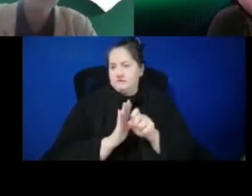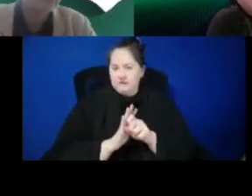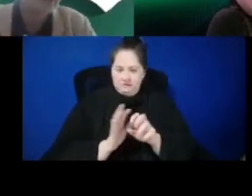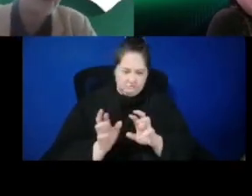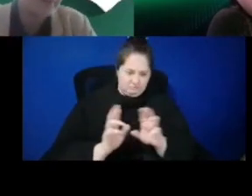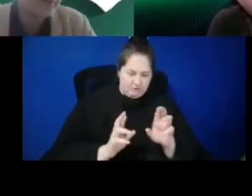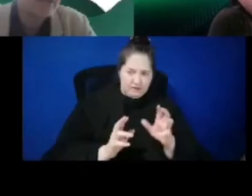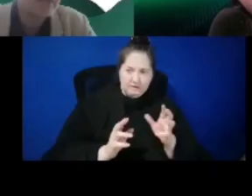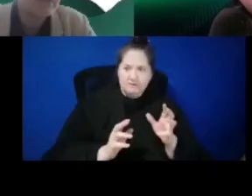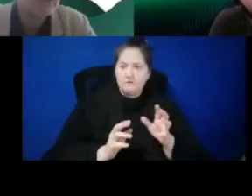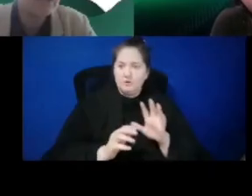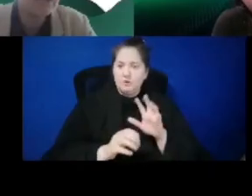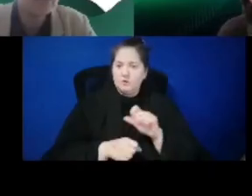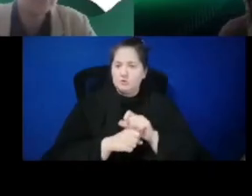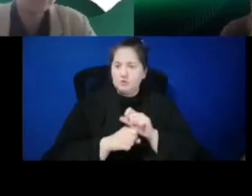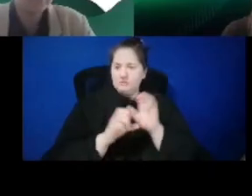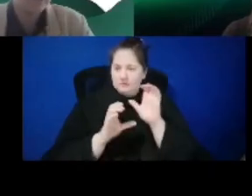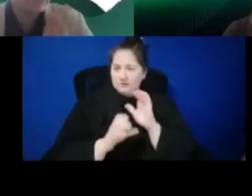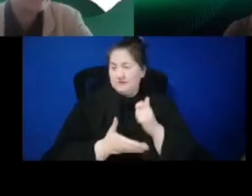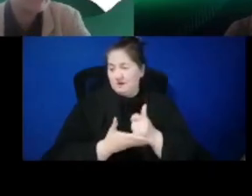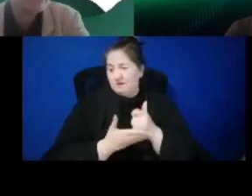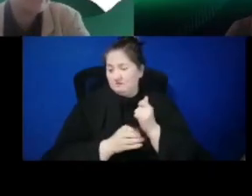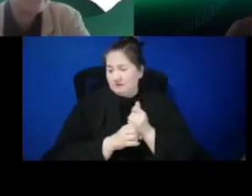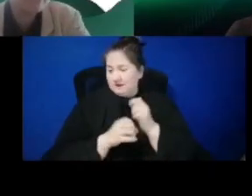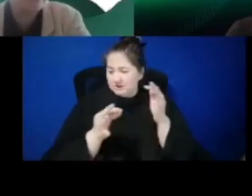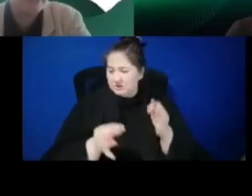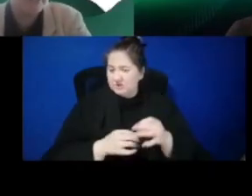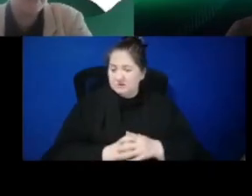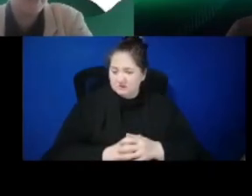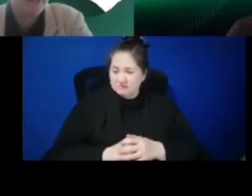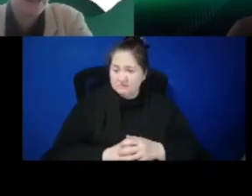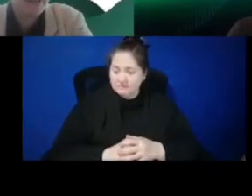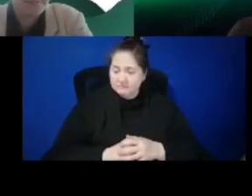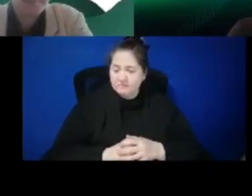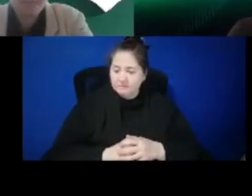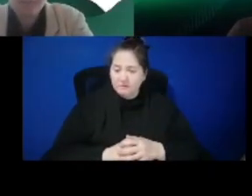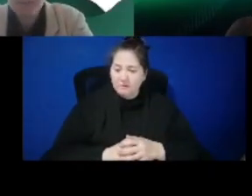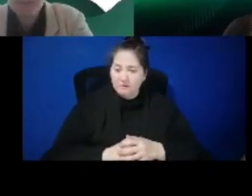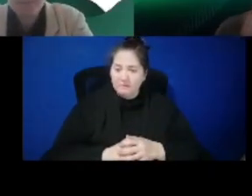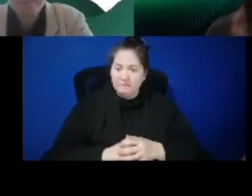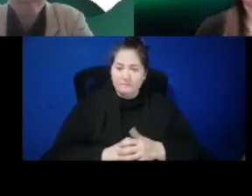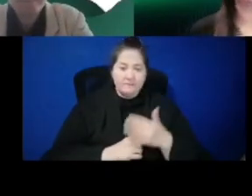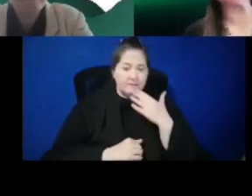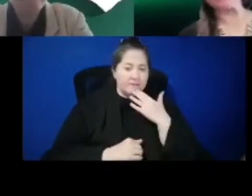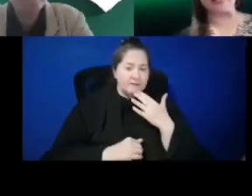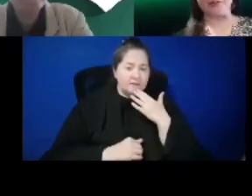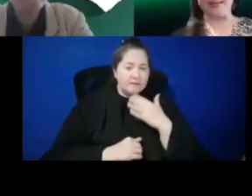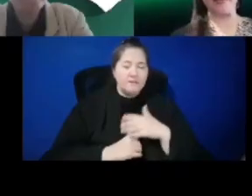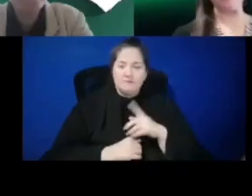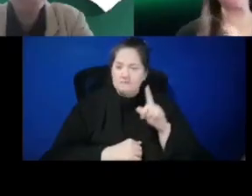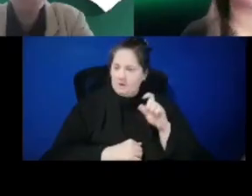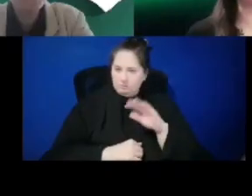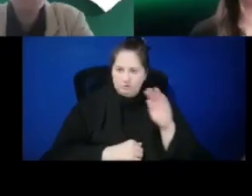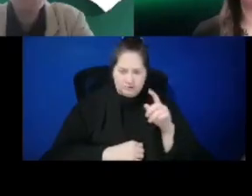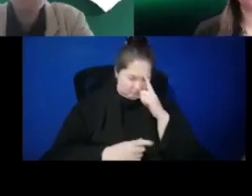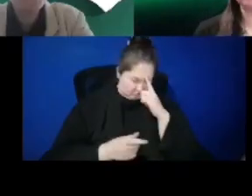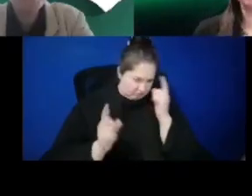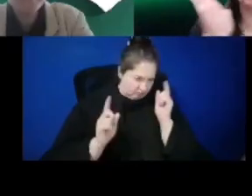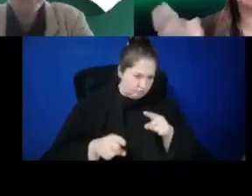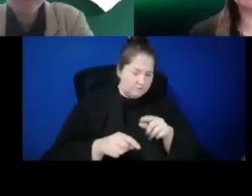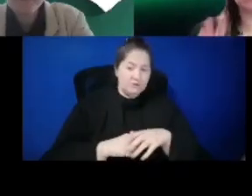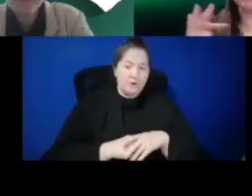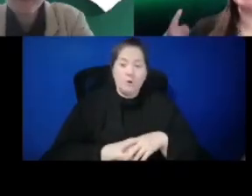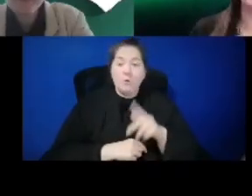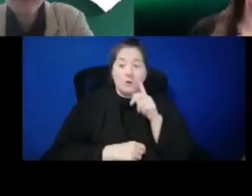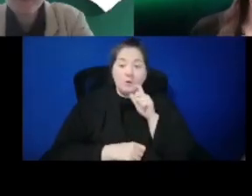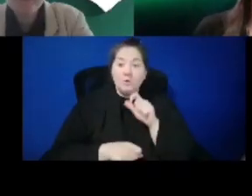of you, which can also help them to make some of those decisions. So that's what I would say. Thank you, Leah. I 100% agree. And those of you that are